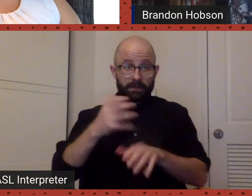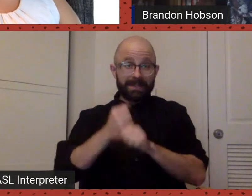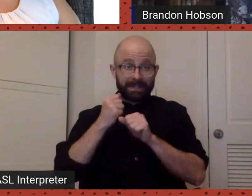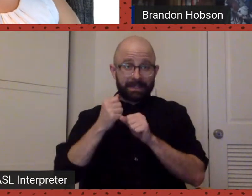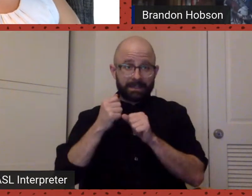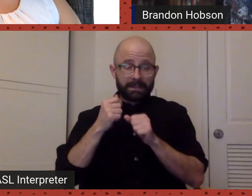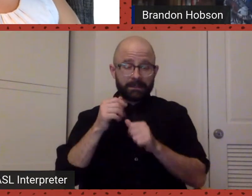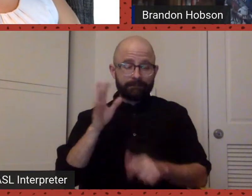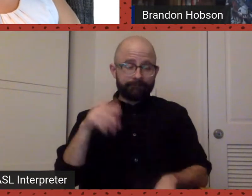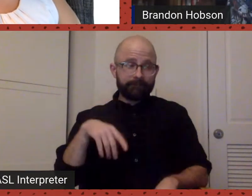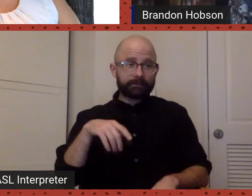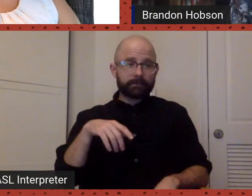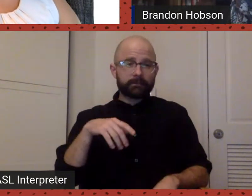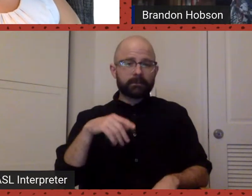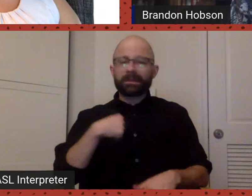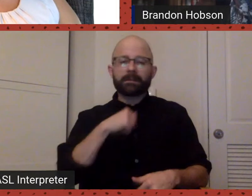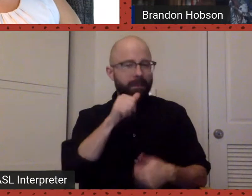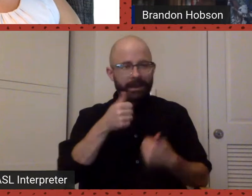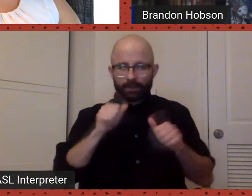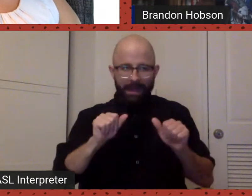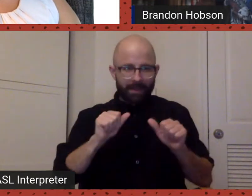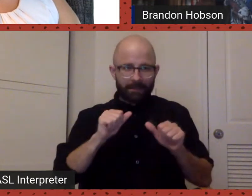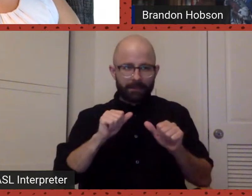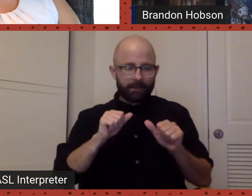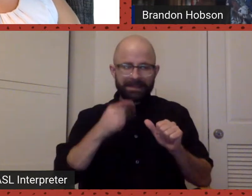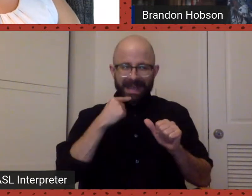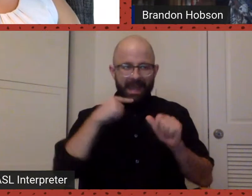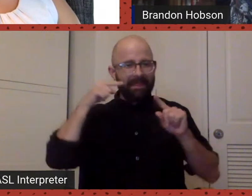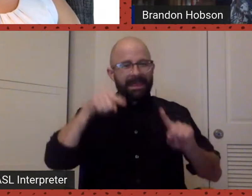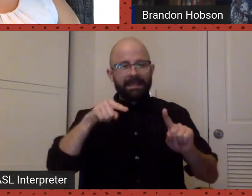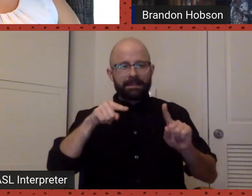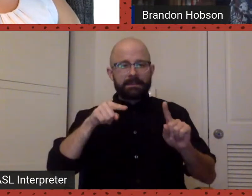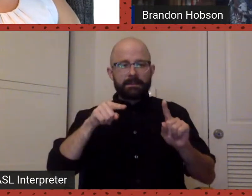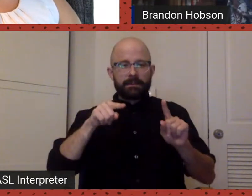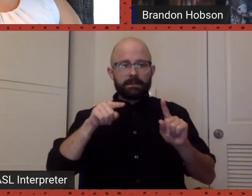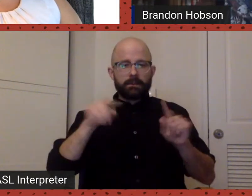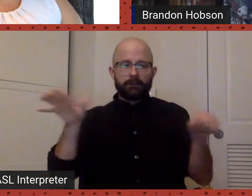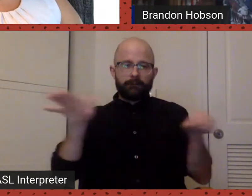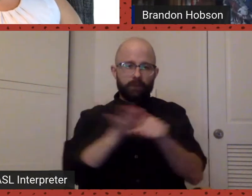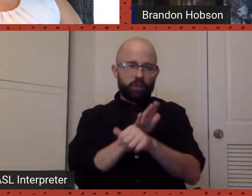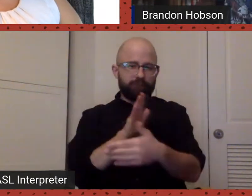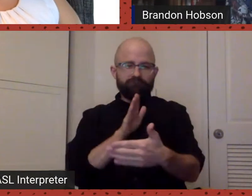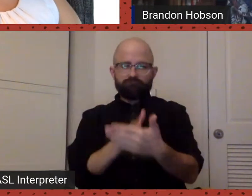And I'm not trying to make this an anti-police talk, of course, but